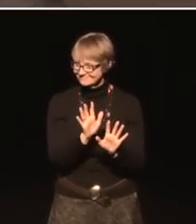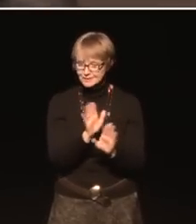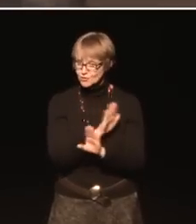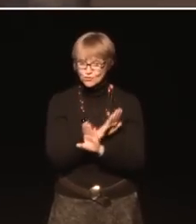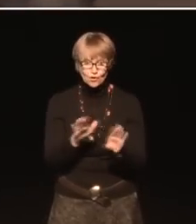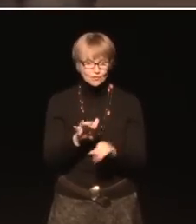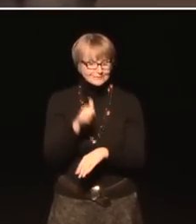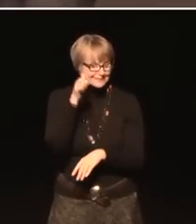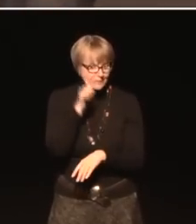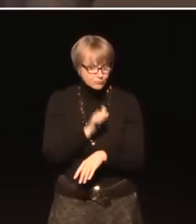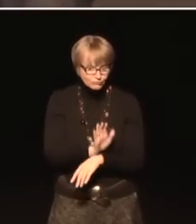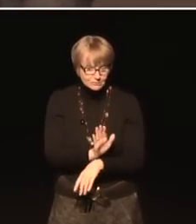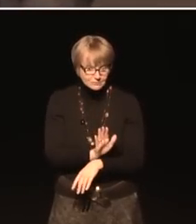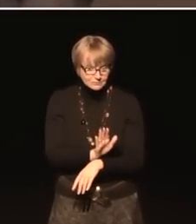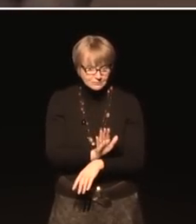go,